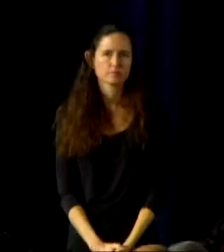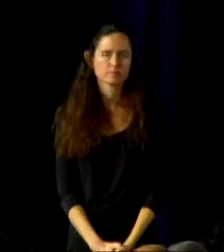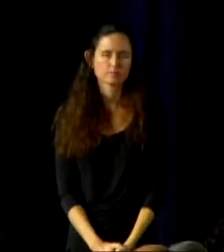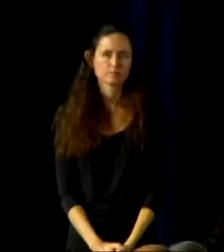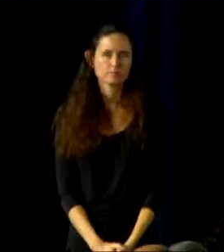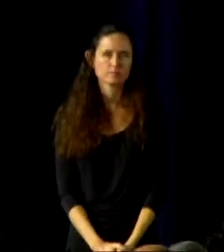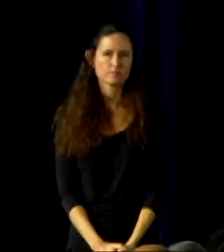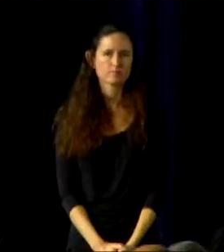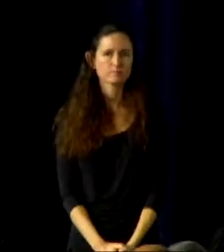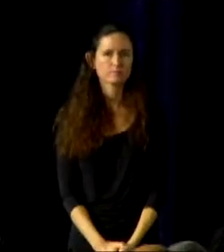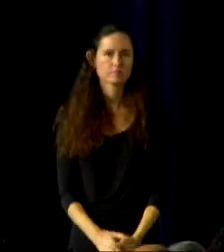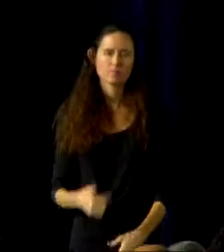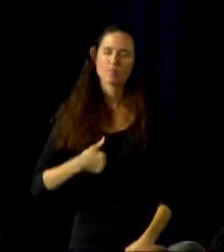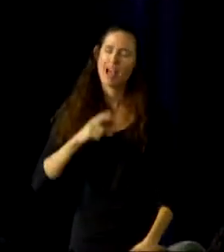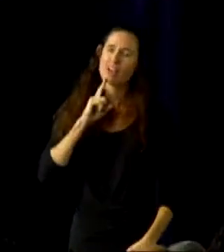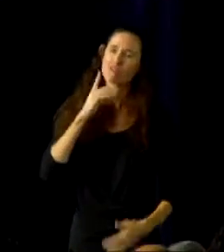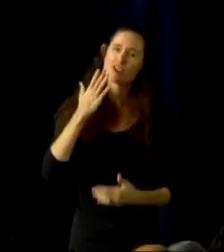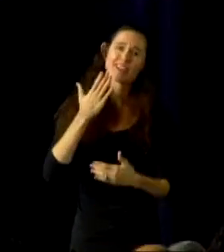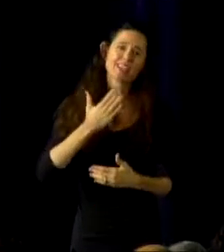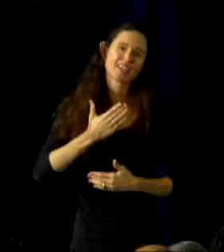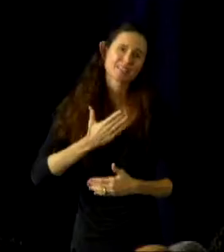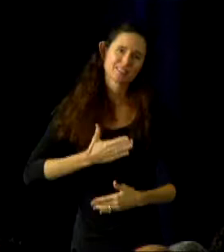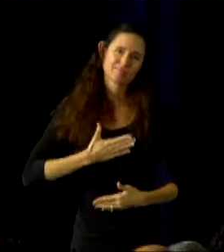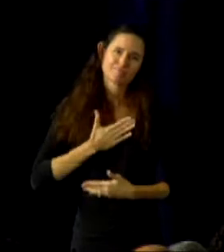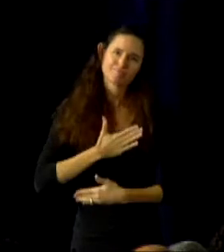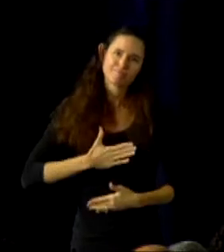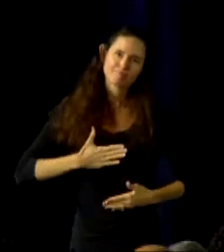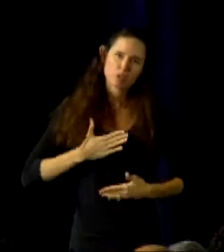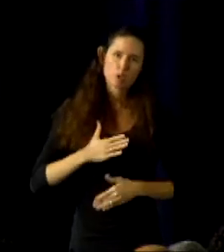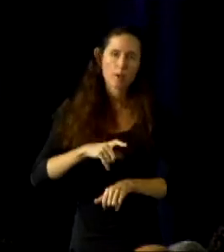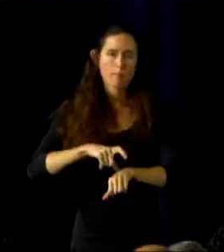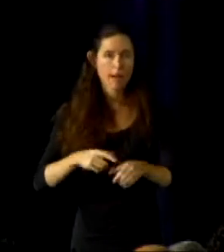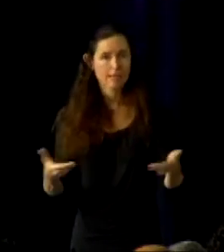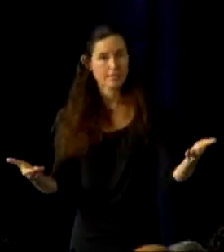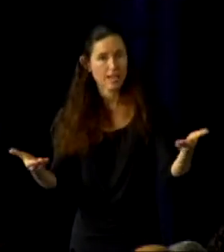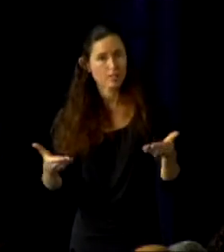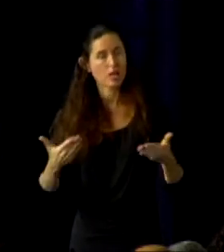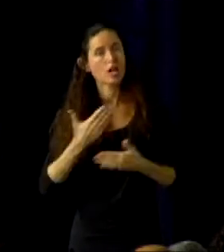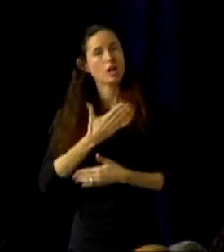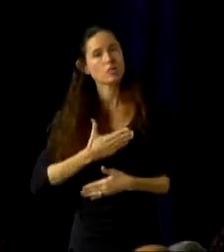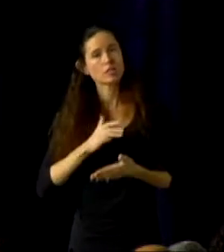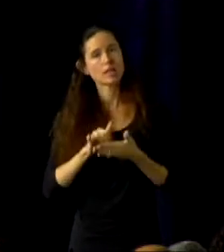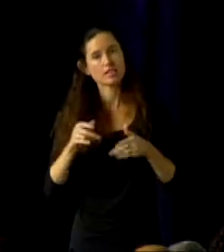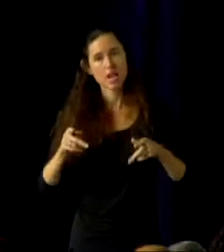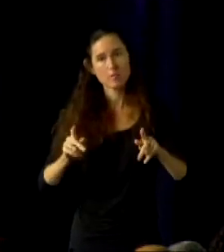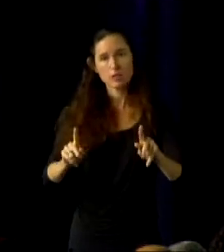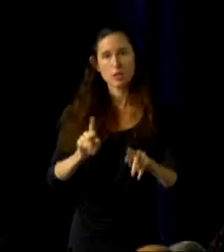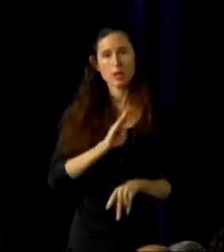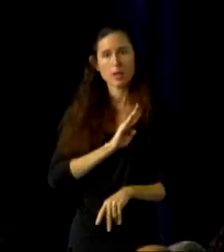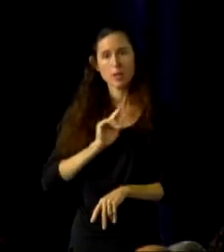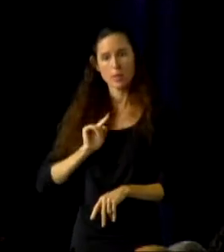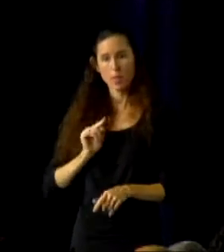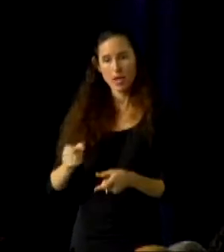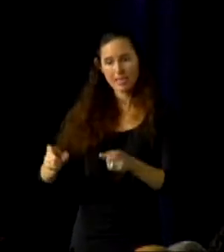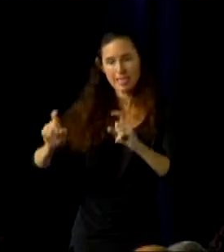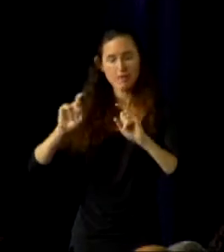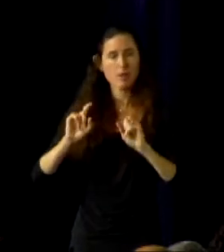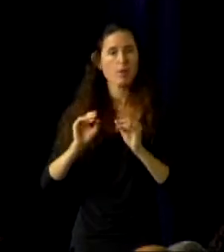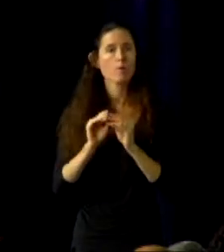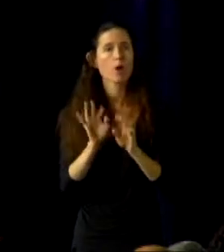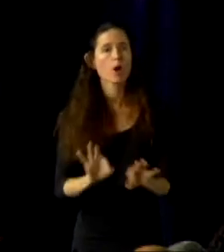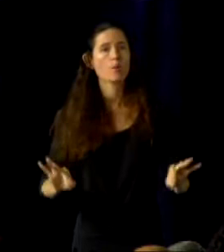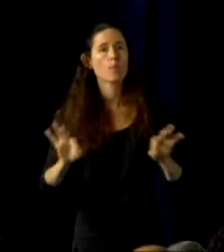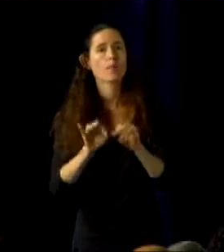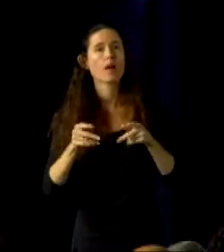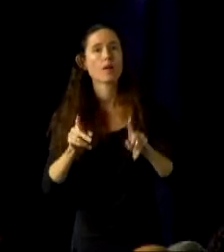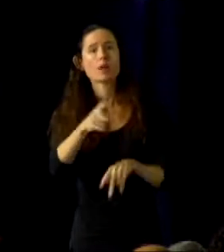And as I've said, I've really enjoyed my time here over the last few months, and I appreciate the opportunity the board has given me, but more importantly, the opportunity that you've